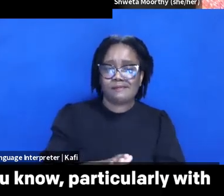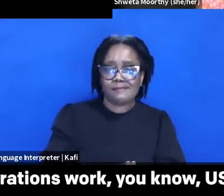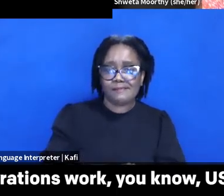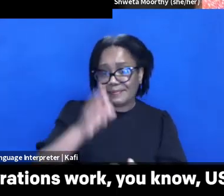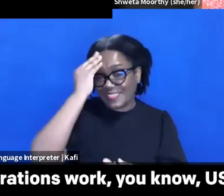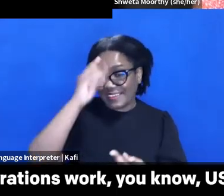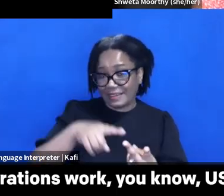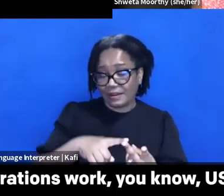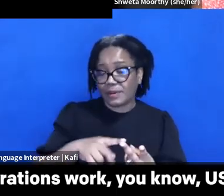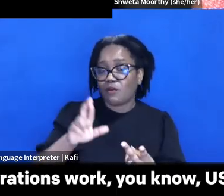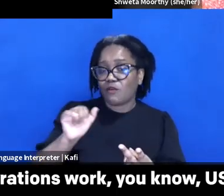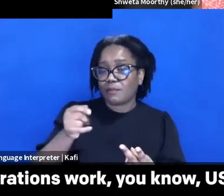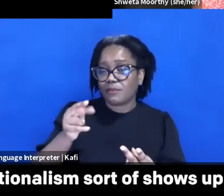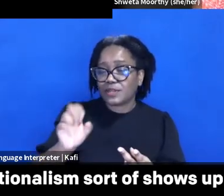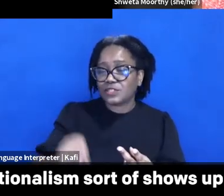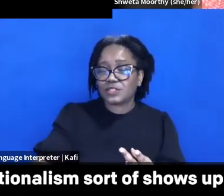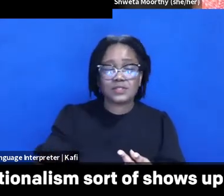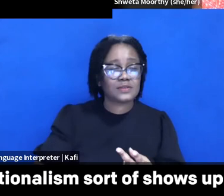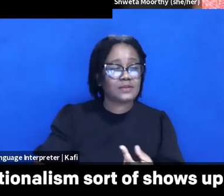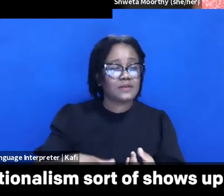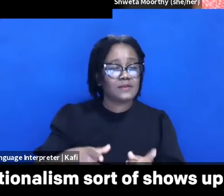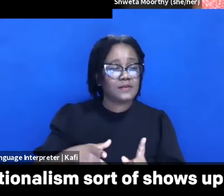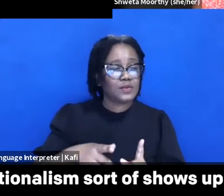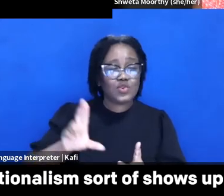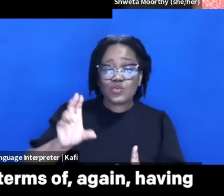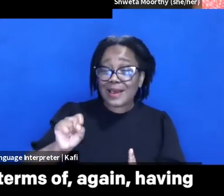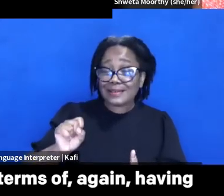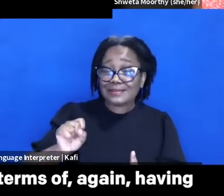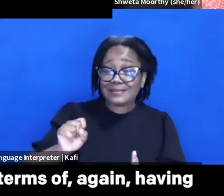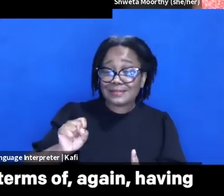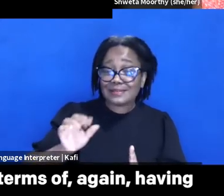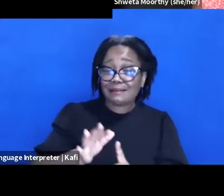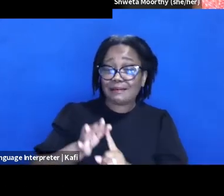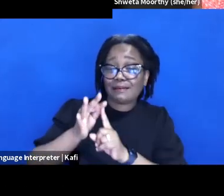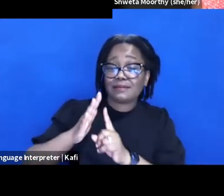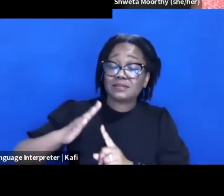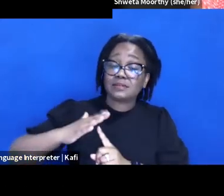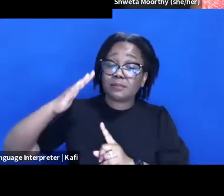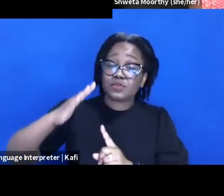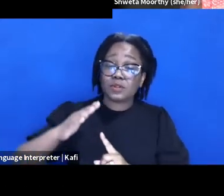particularly with reparations work, US exceptionalism sort of shows up in terms of, again,